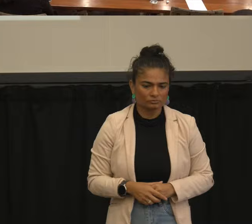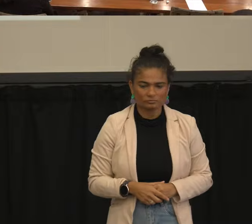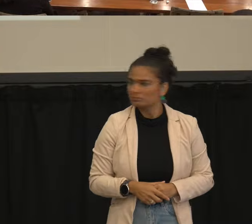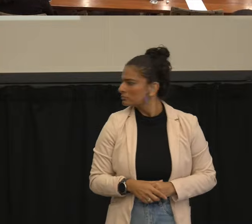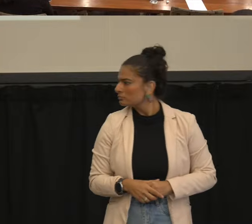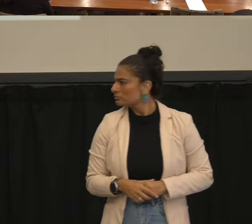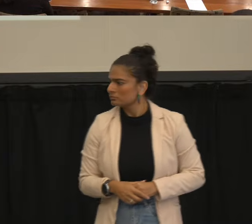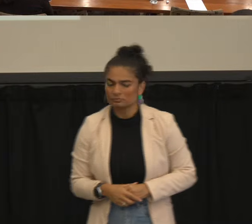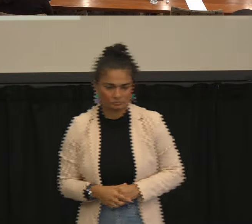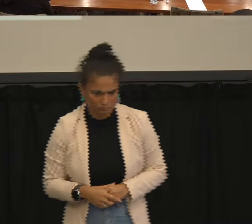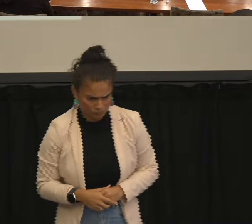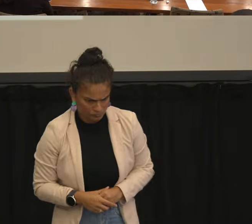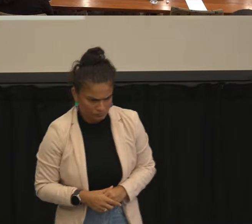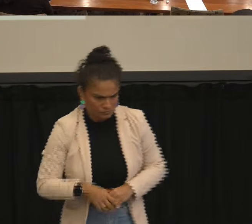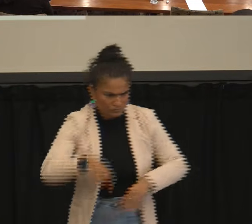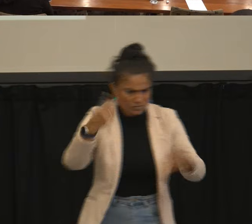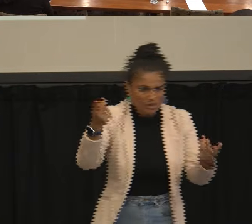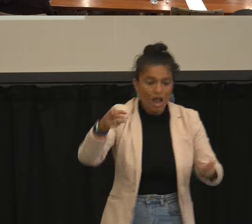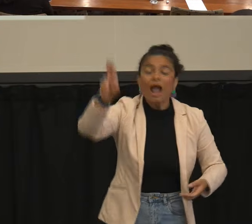etc.